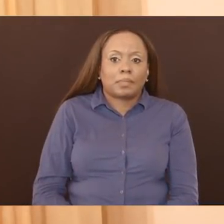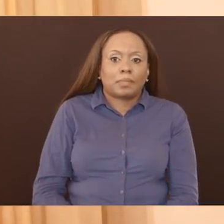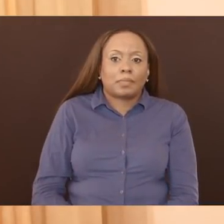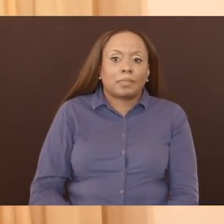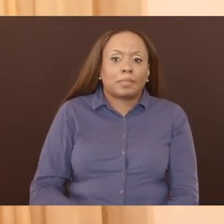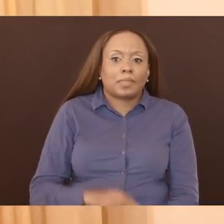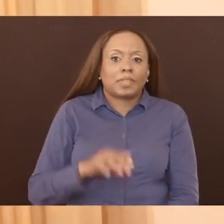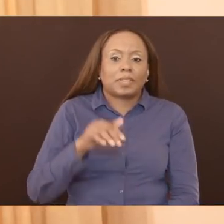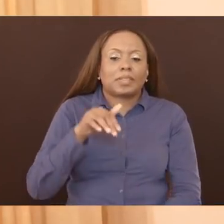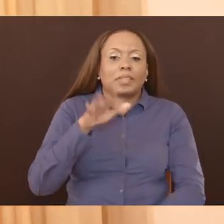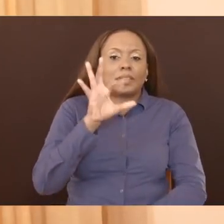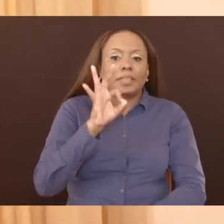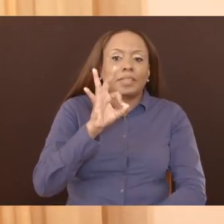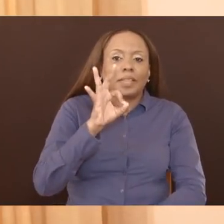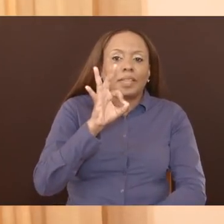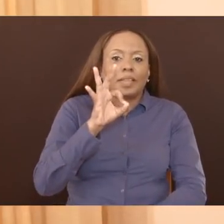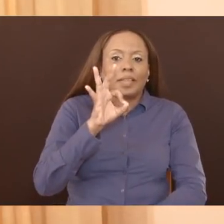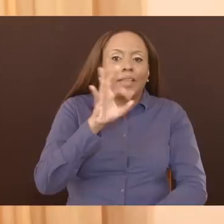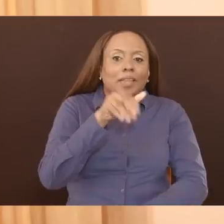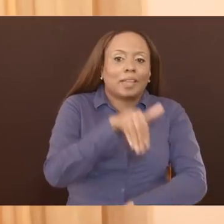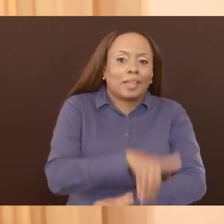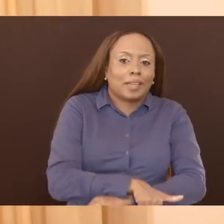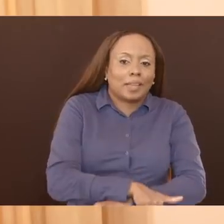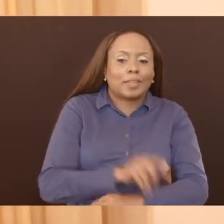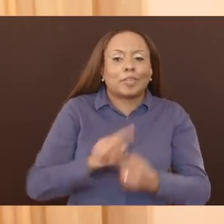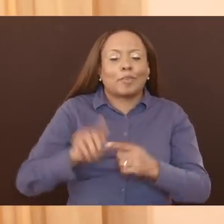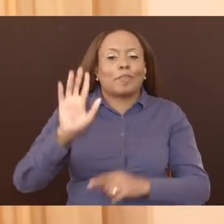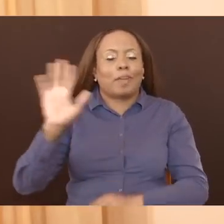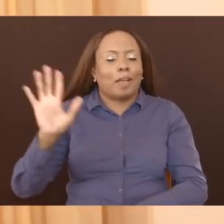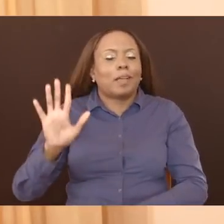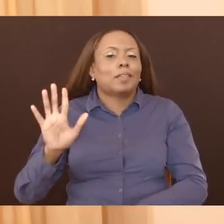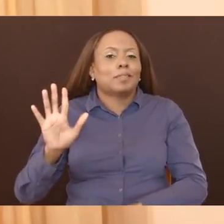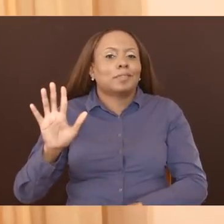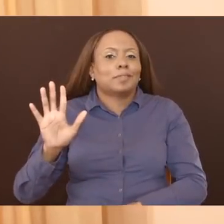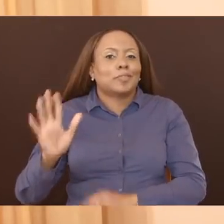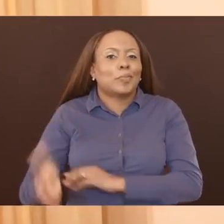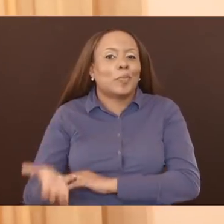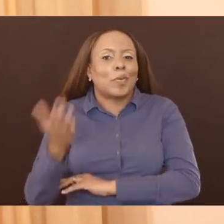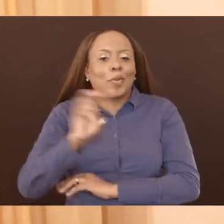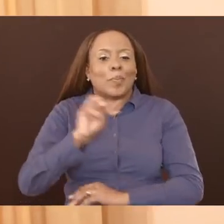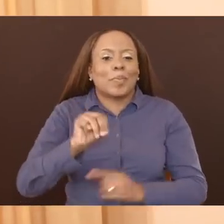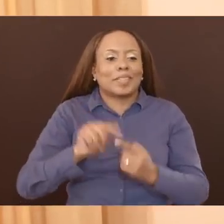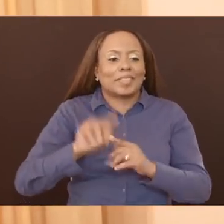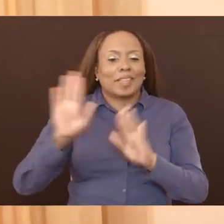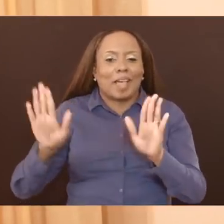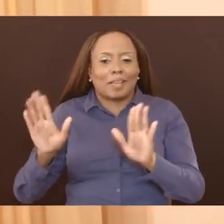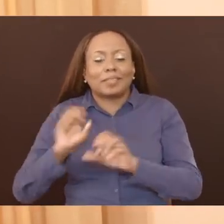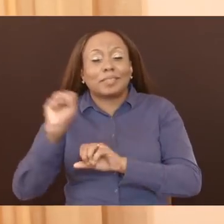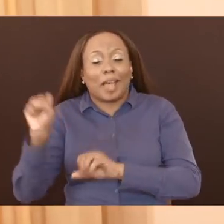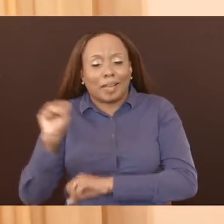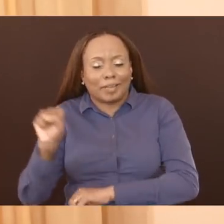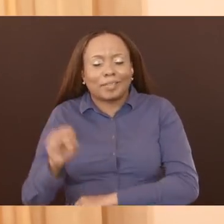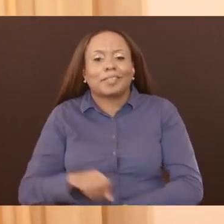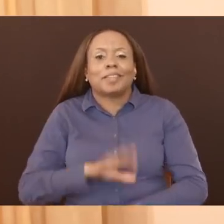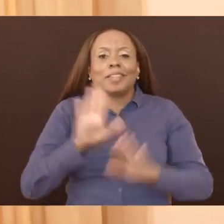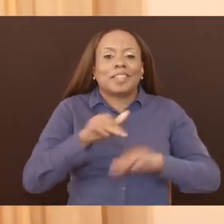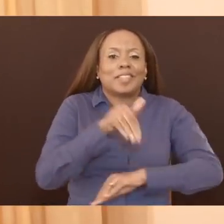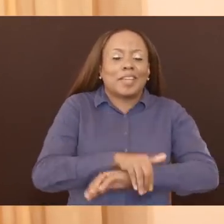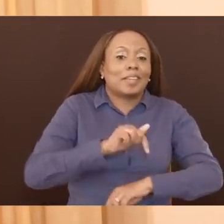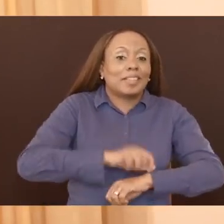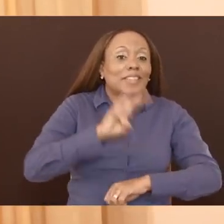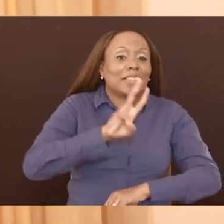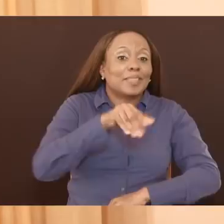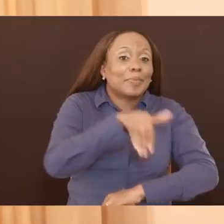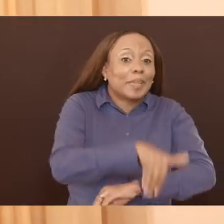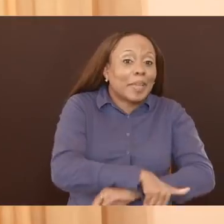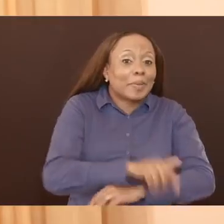p.m. at night to 5 a.m. in the morning, on Monday to Saturday, and on Sunday nights from 6 p.m.